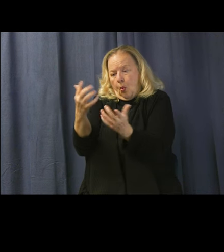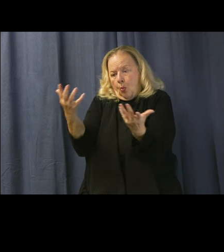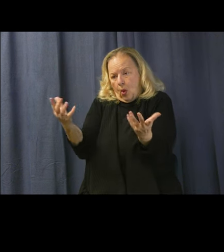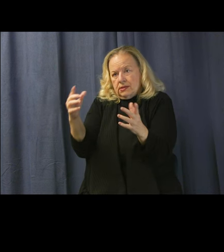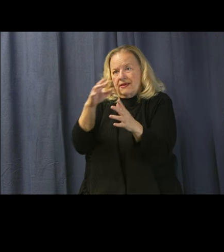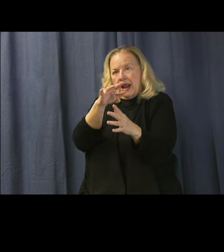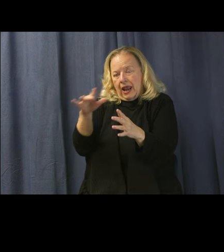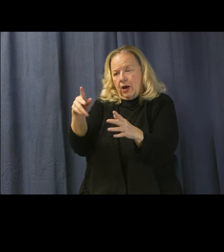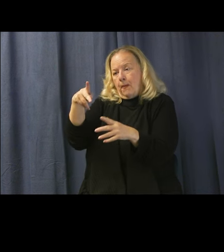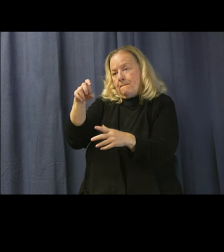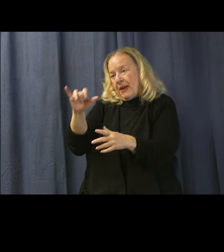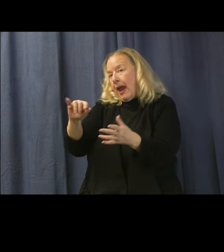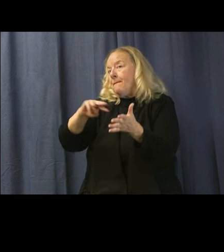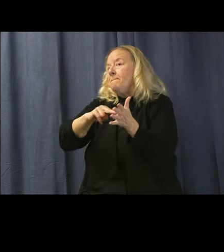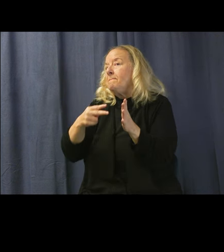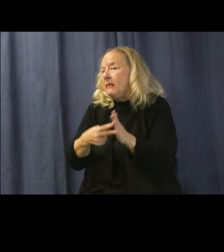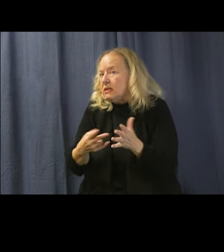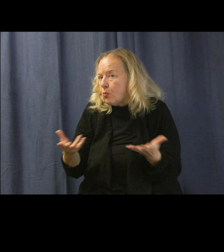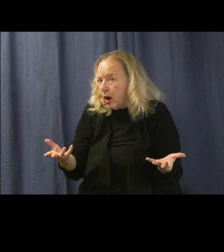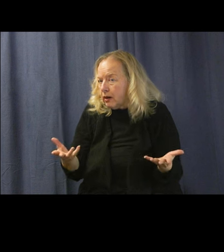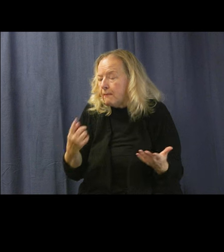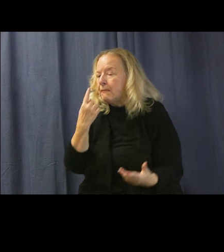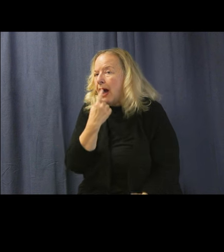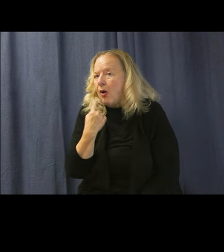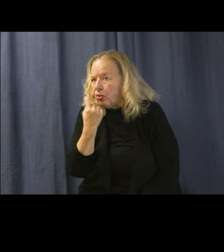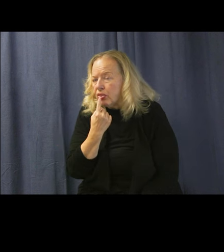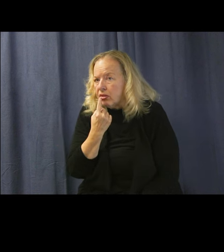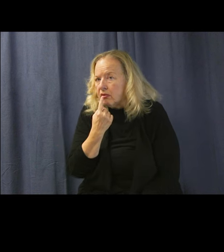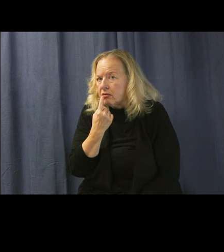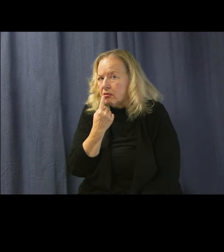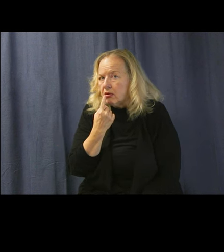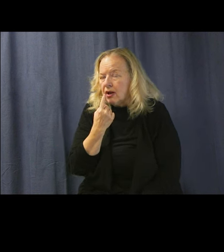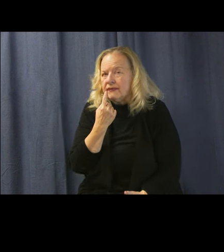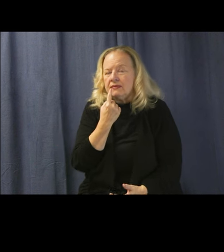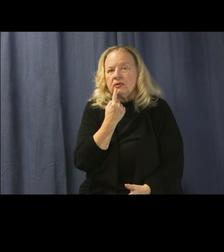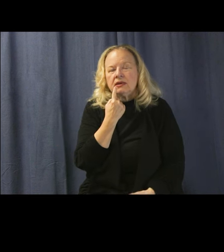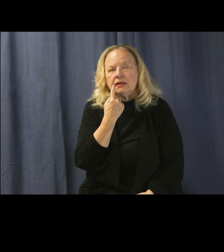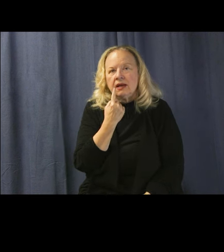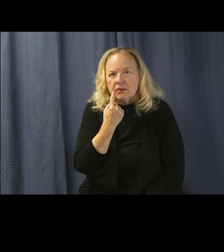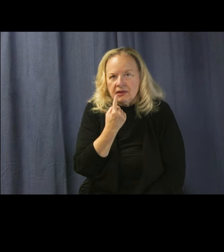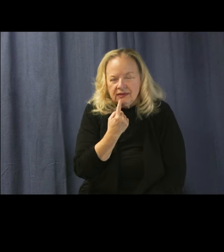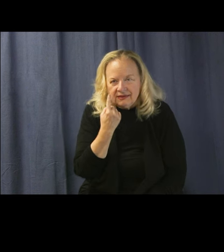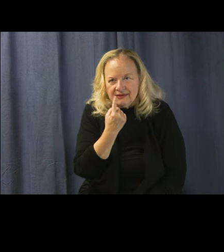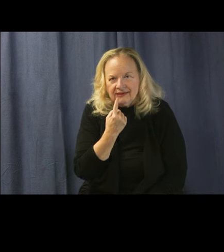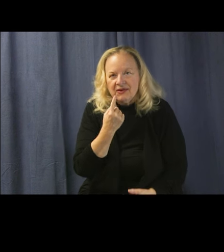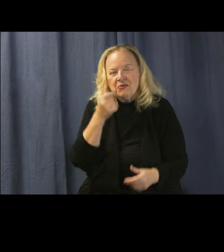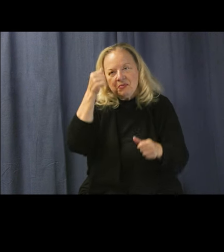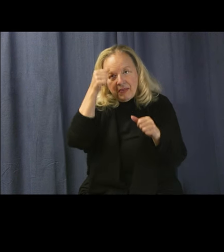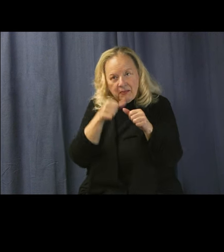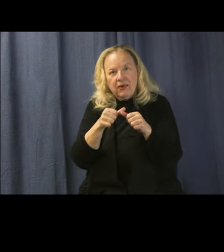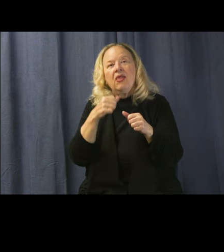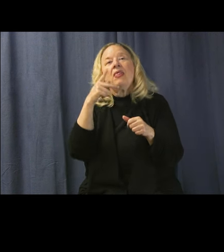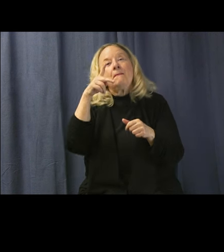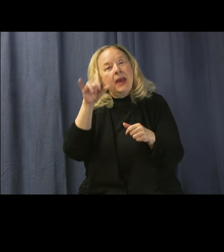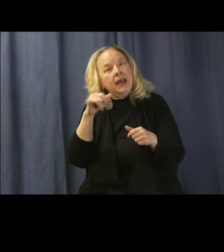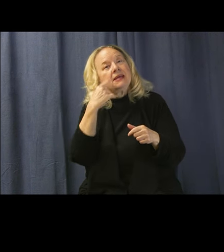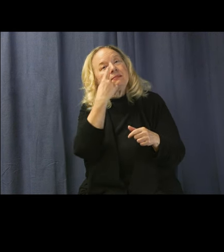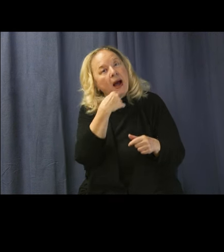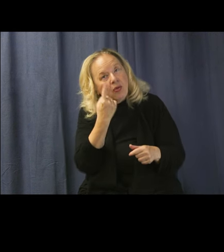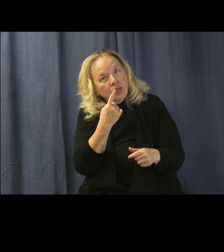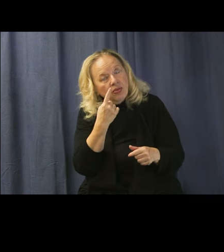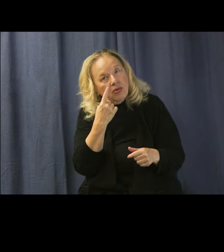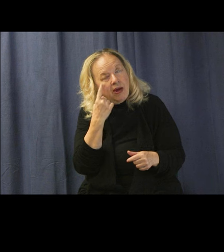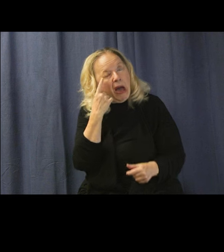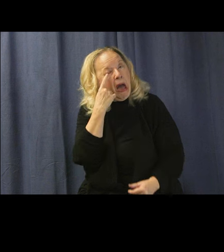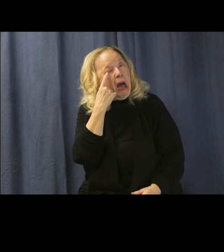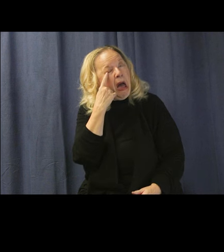the letter pay mean? Mouth. That's what it is. Now, to help you remember that the pay is mouth, let me